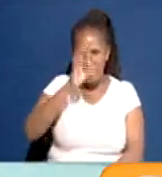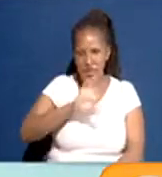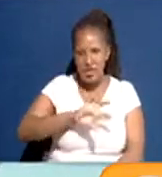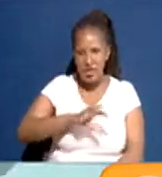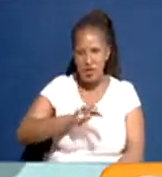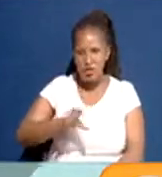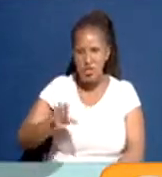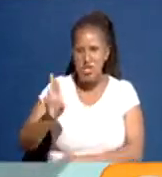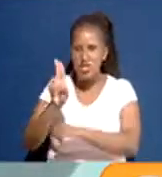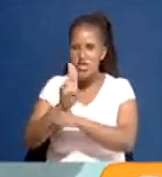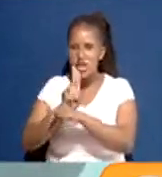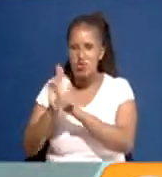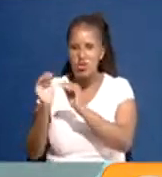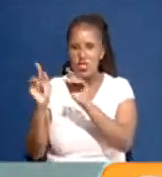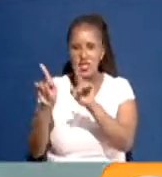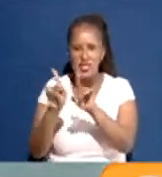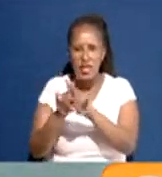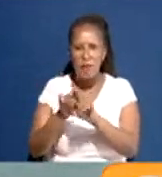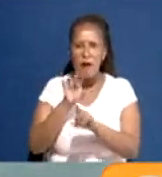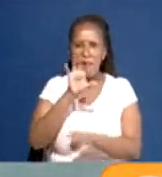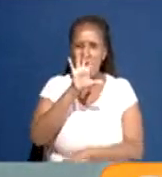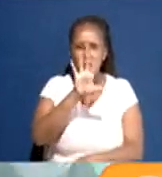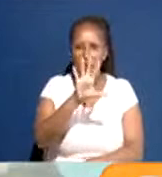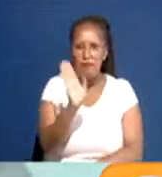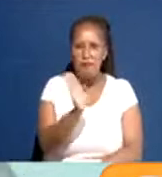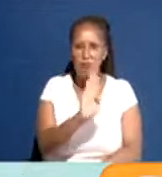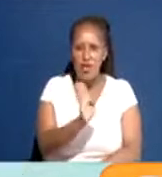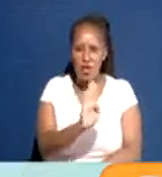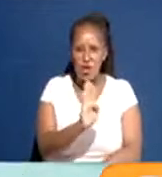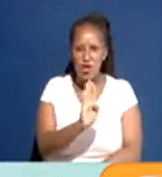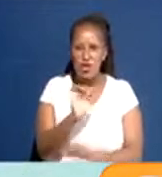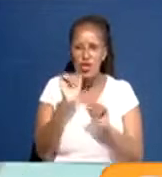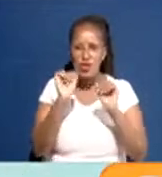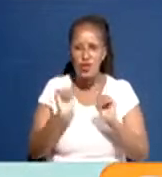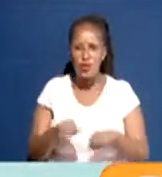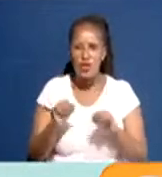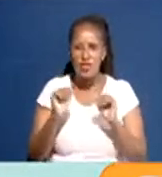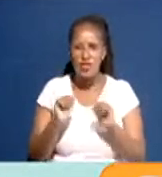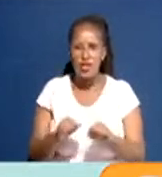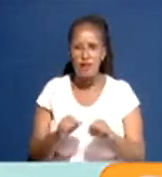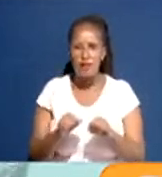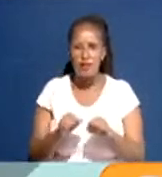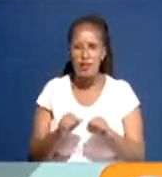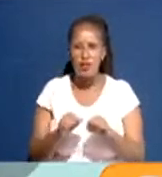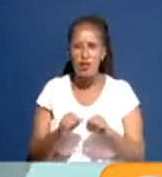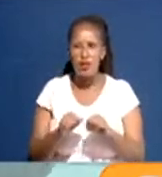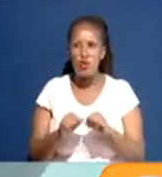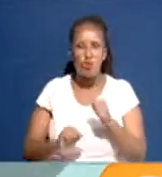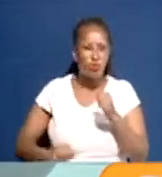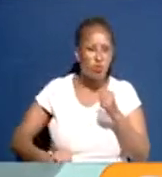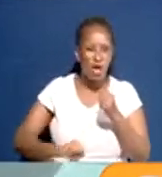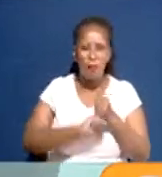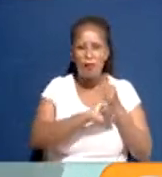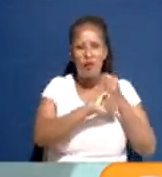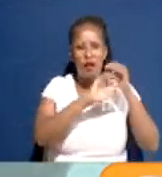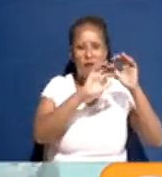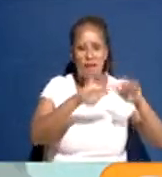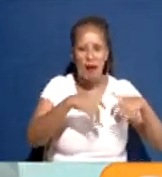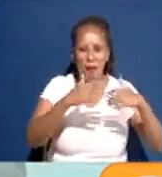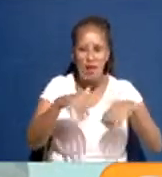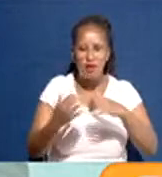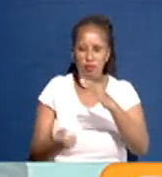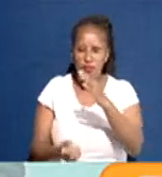spend equally 5 billion shillings, so that we can aggregate our agricultural